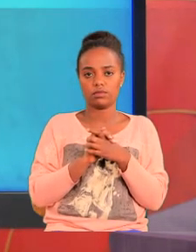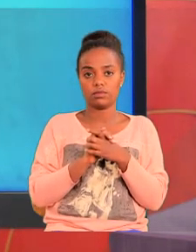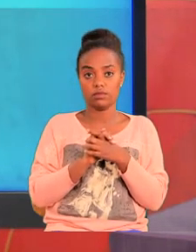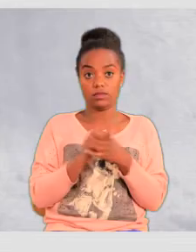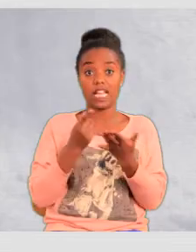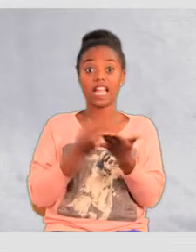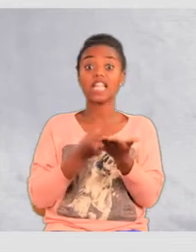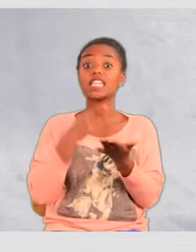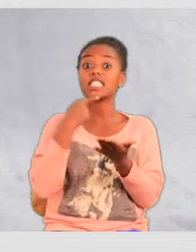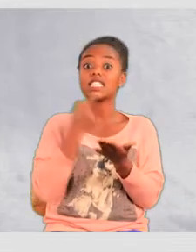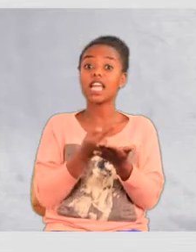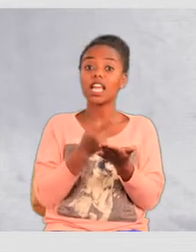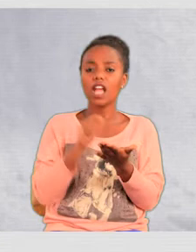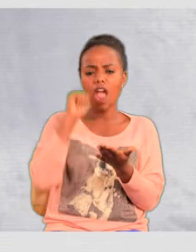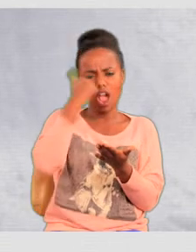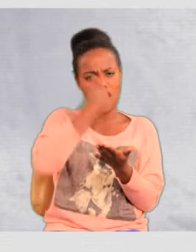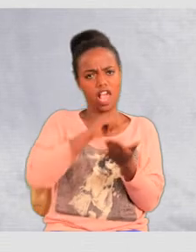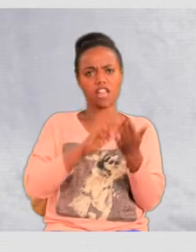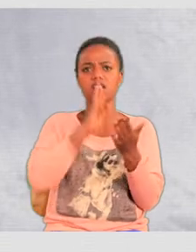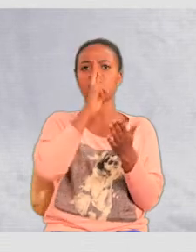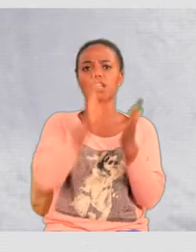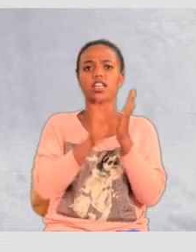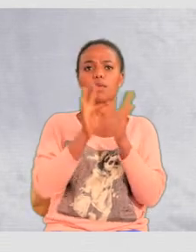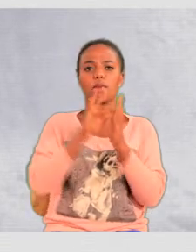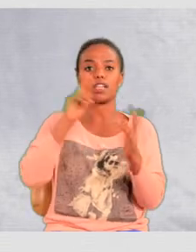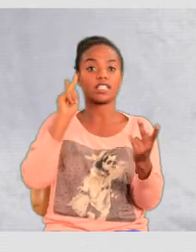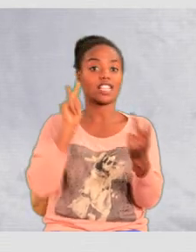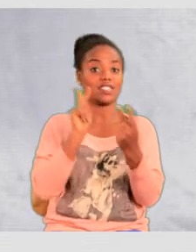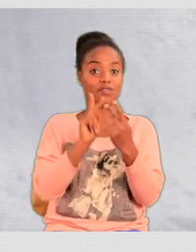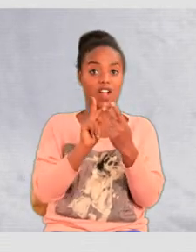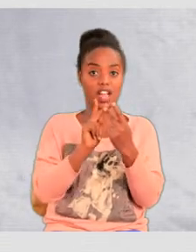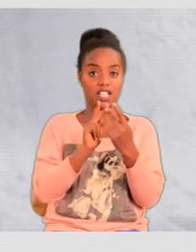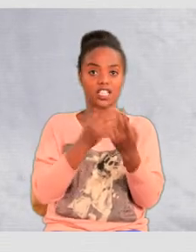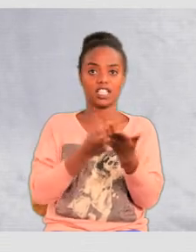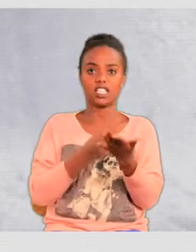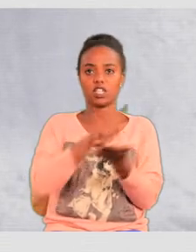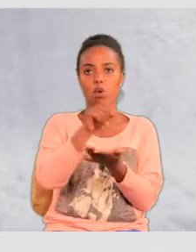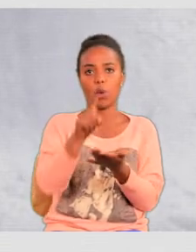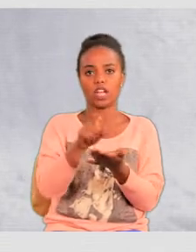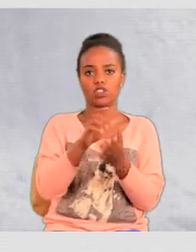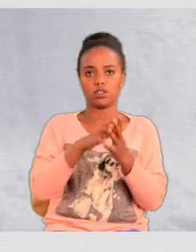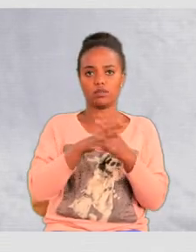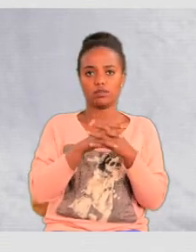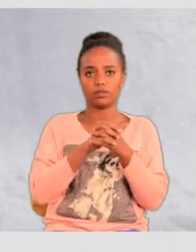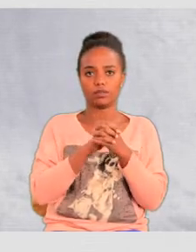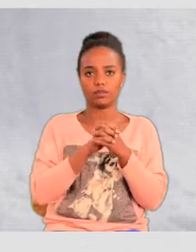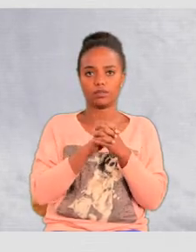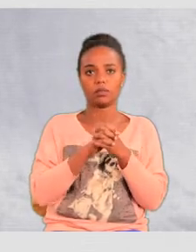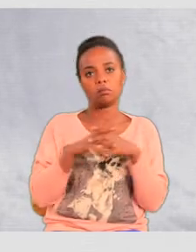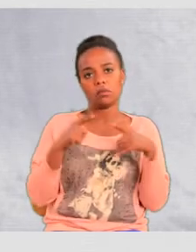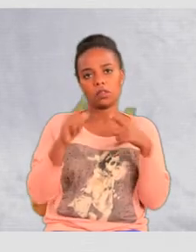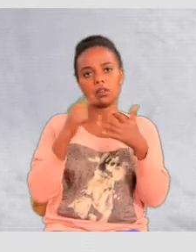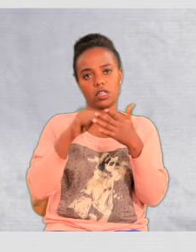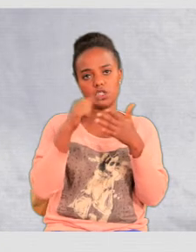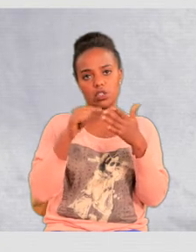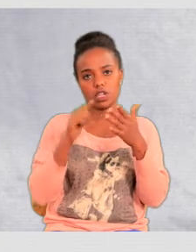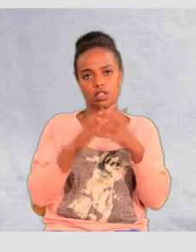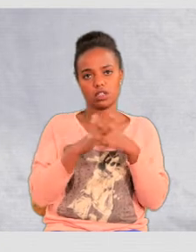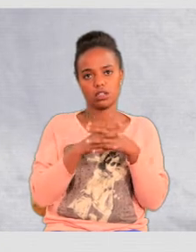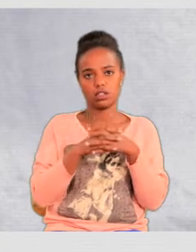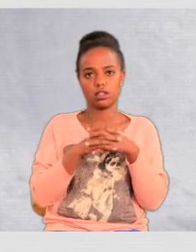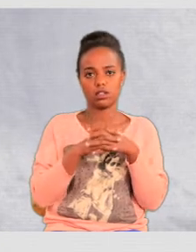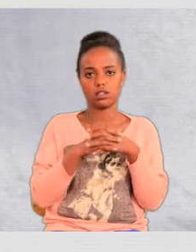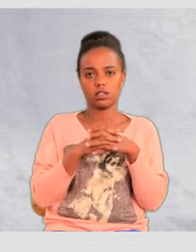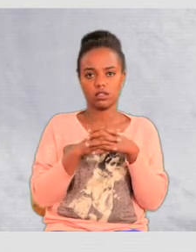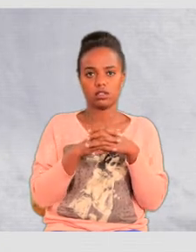Here it says, any real number satisfies this equation. So let's check. Let's